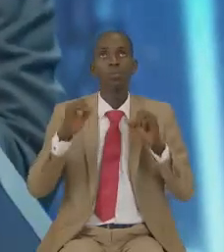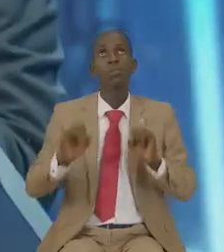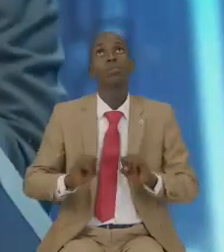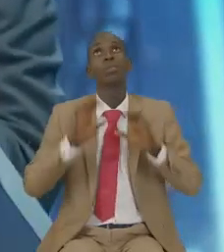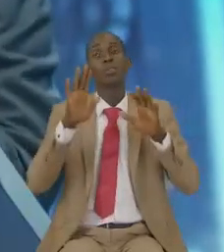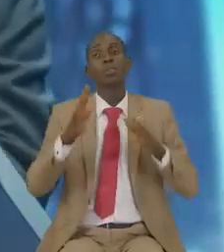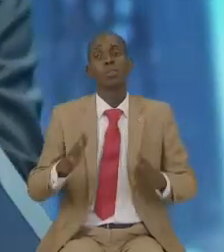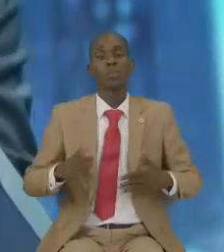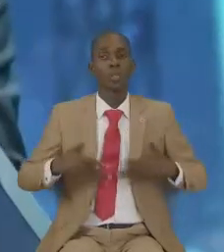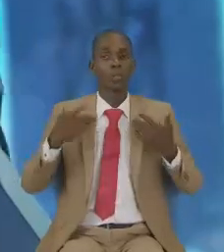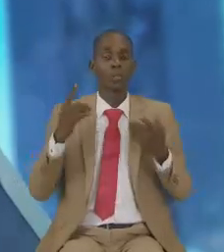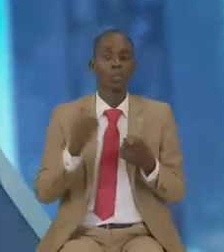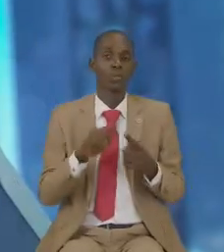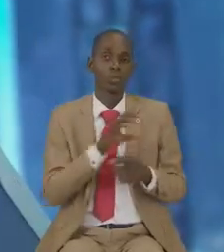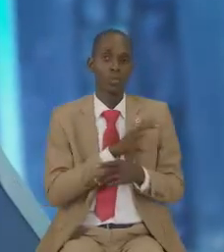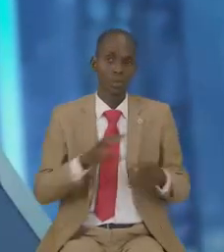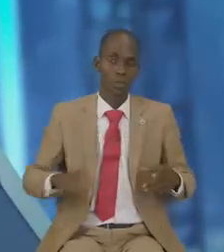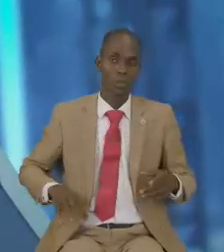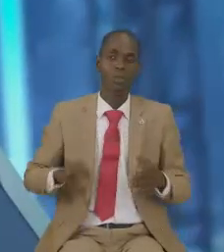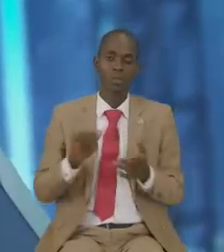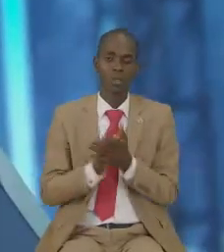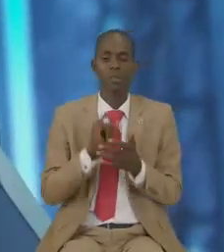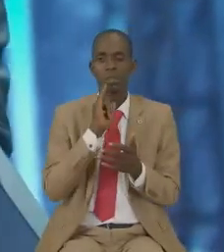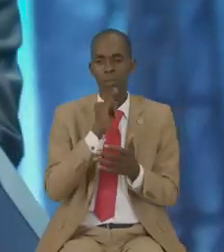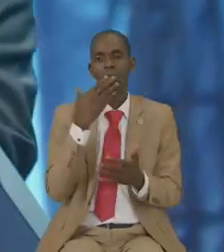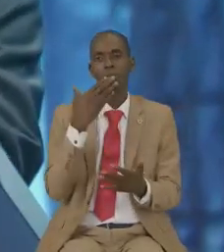That's very good.